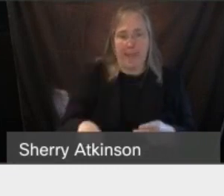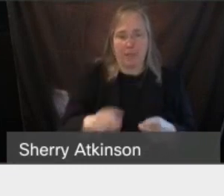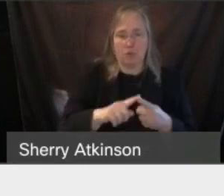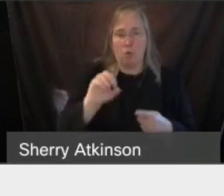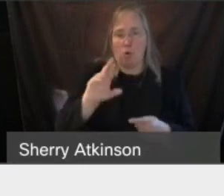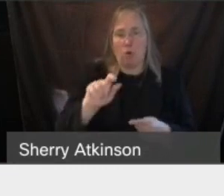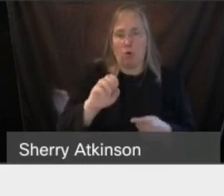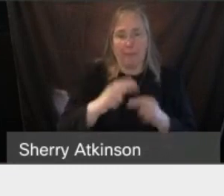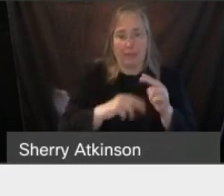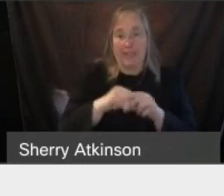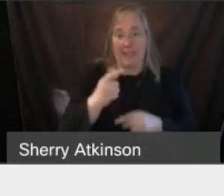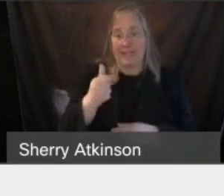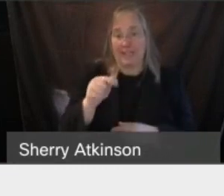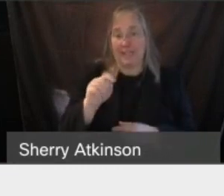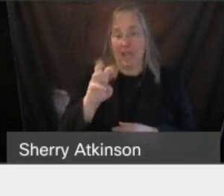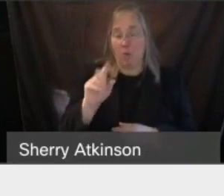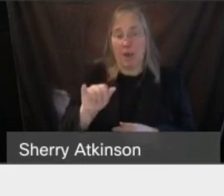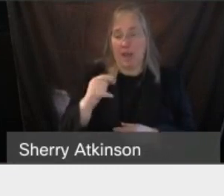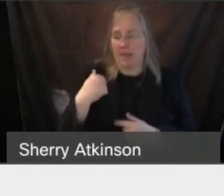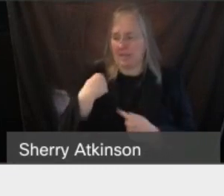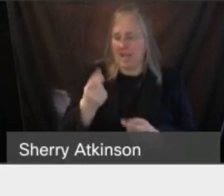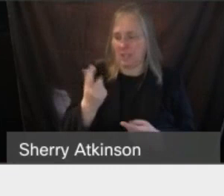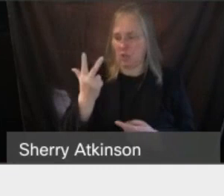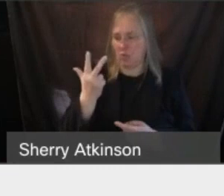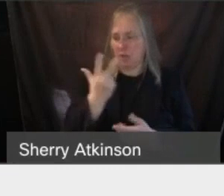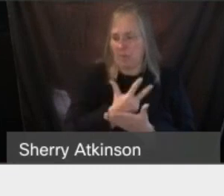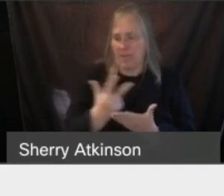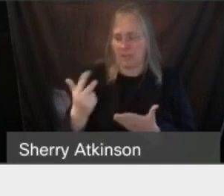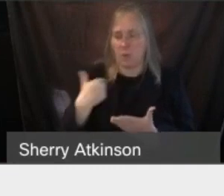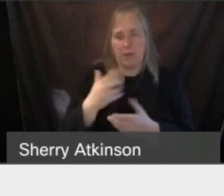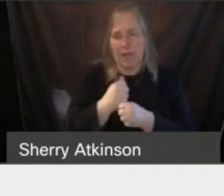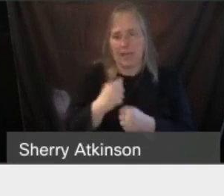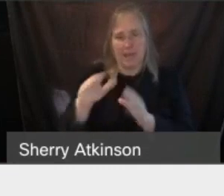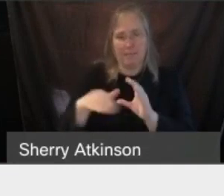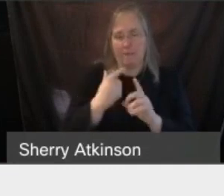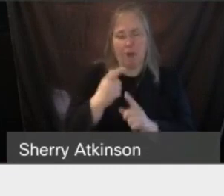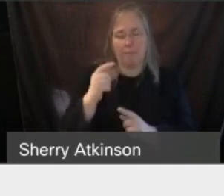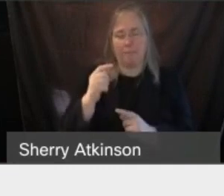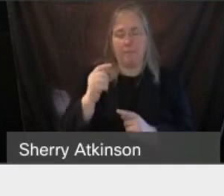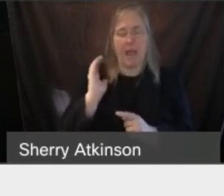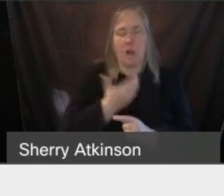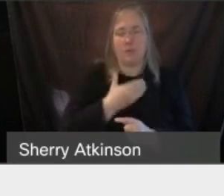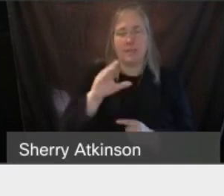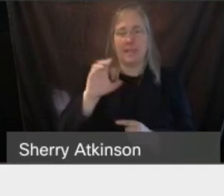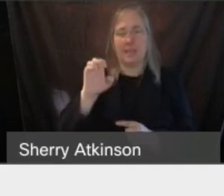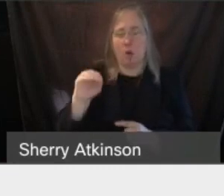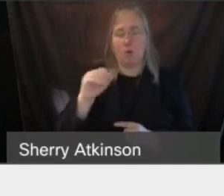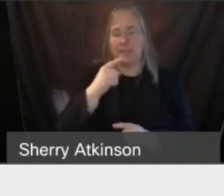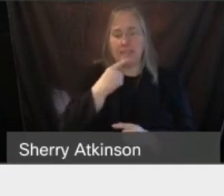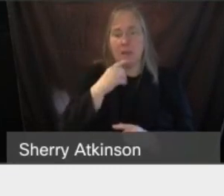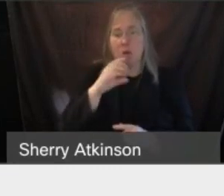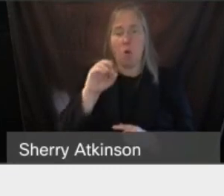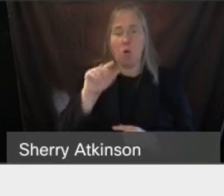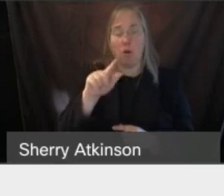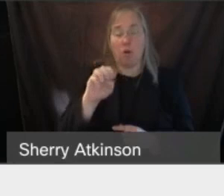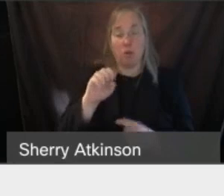3 weeks, we got an email from our CEO and Larry Ellison that said Oracle is moving to, in order for